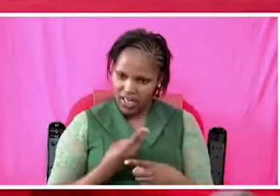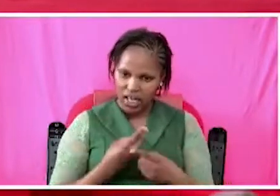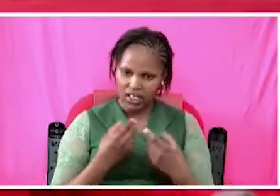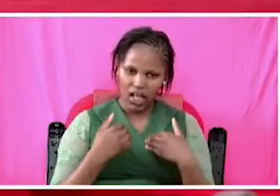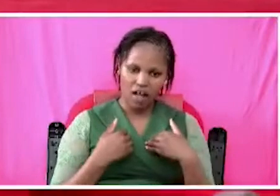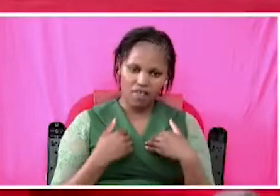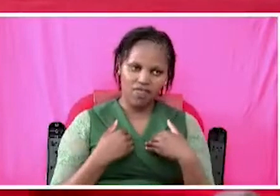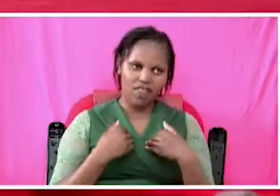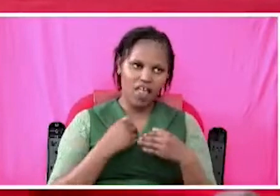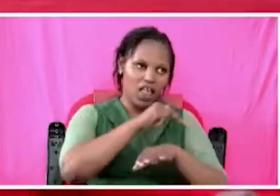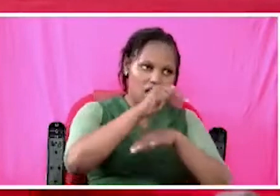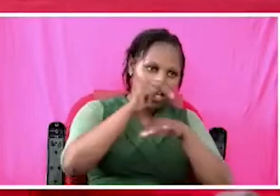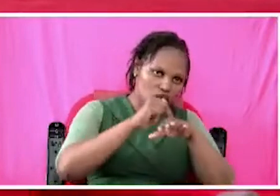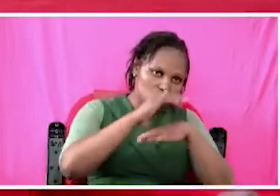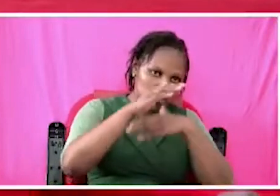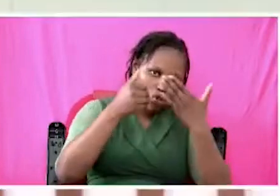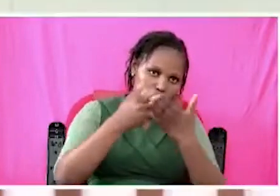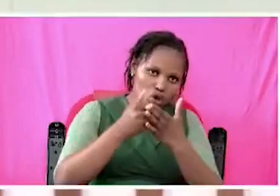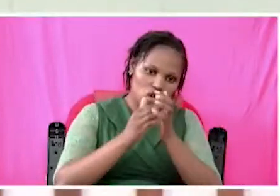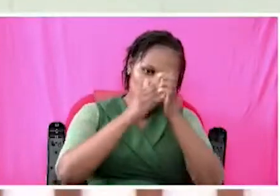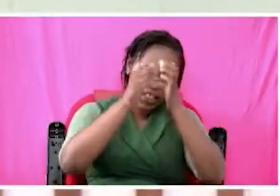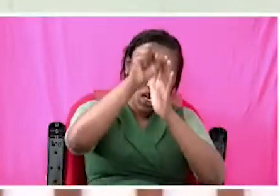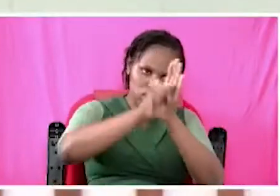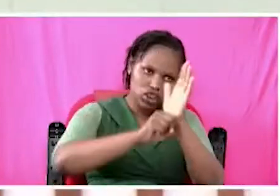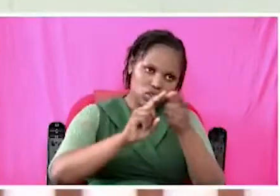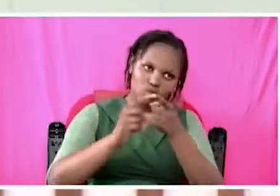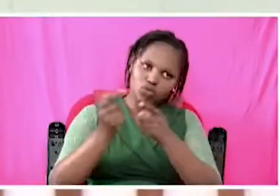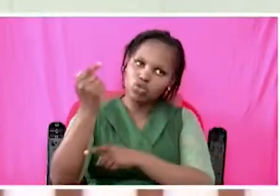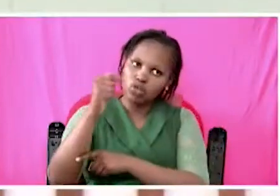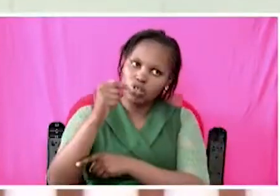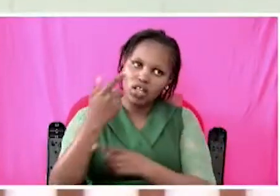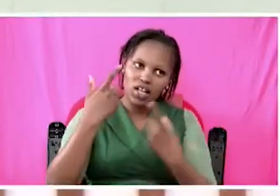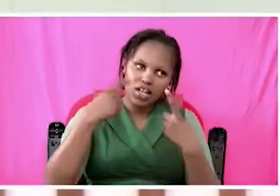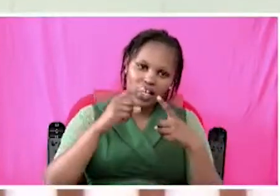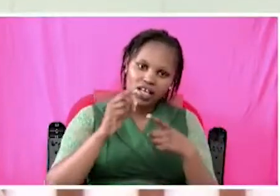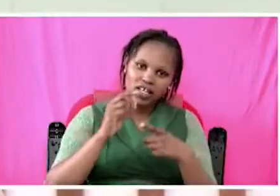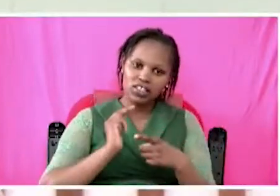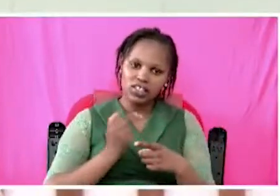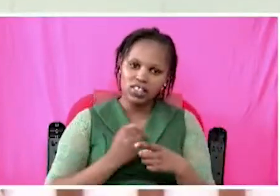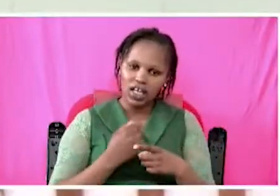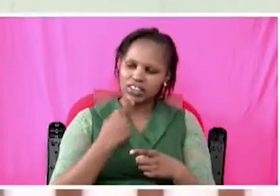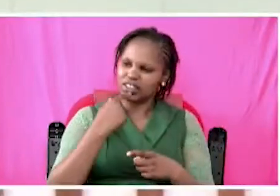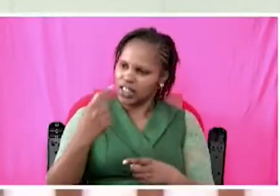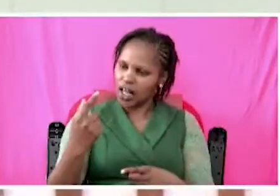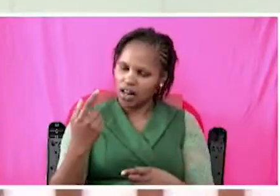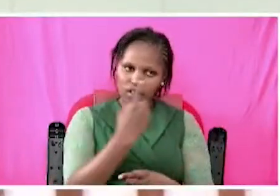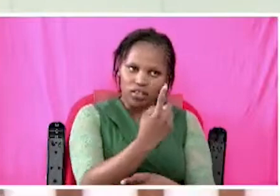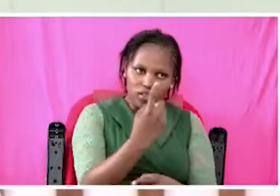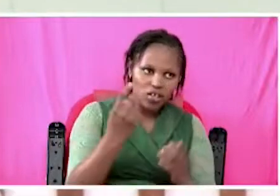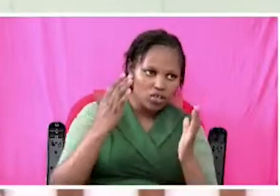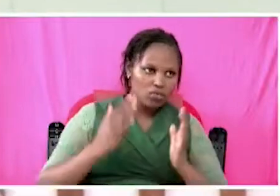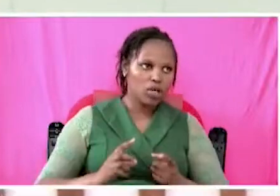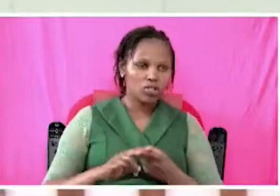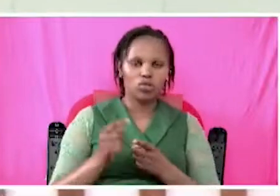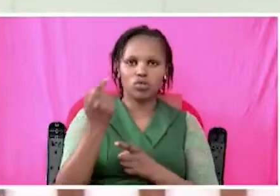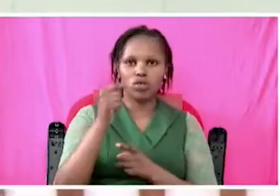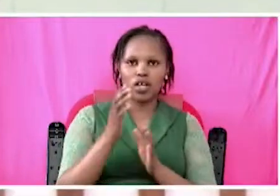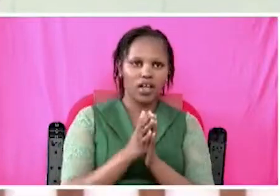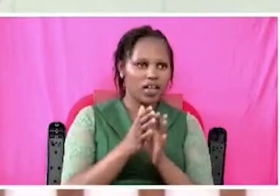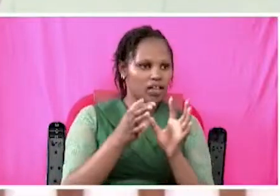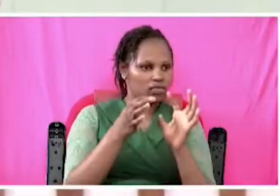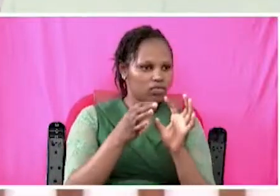nation leadership to come. Let us summon everyone to come. And he tells him, don't